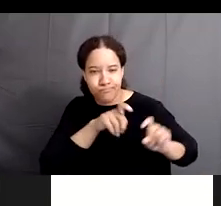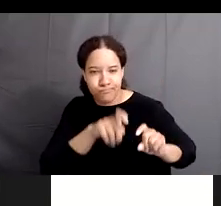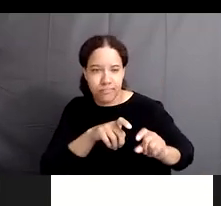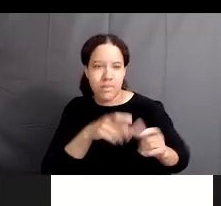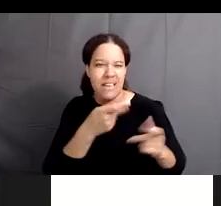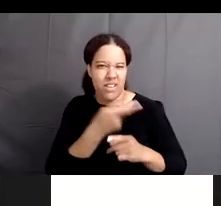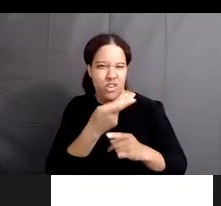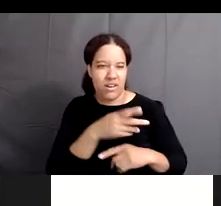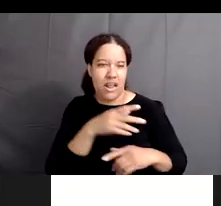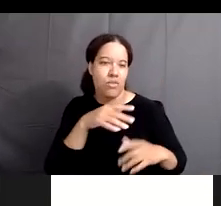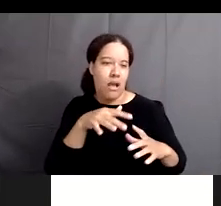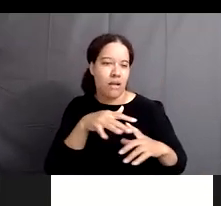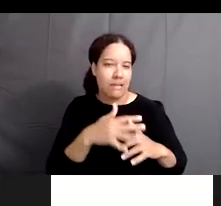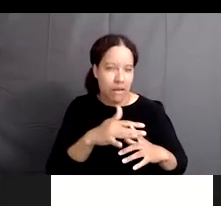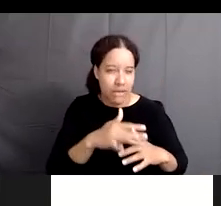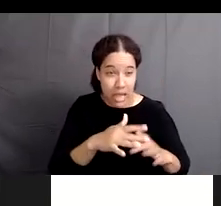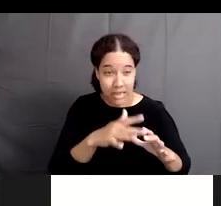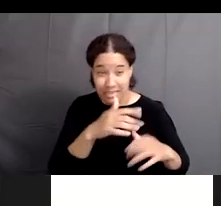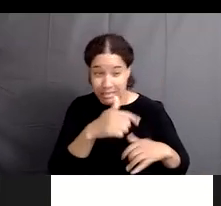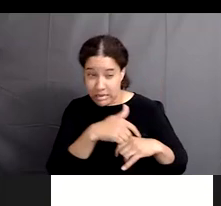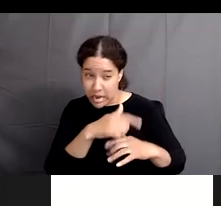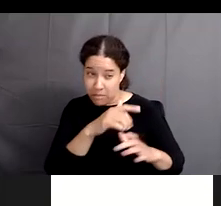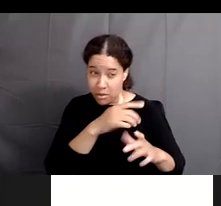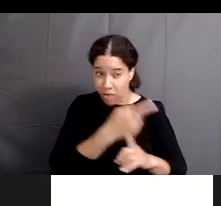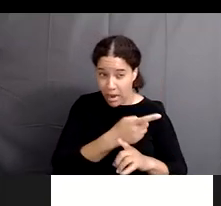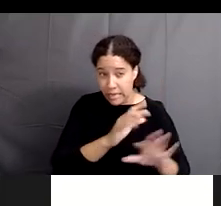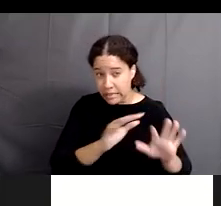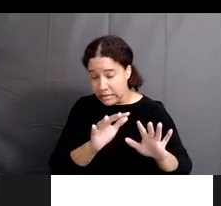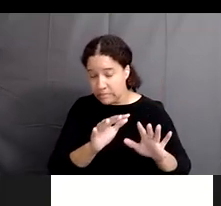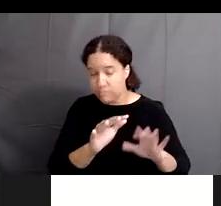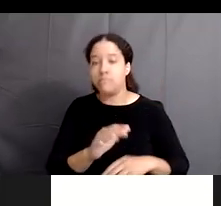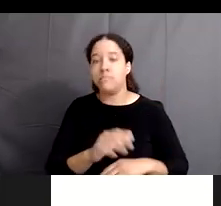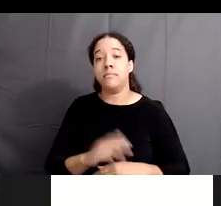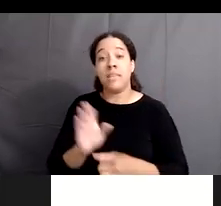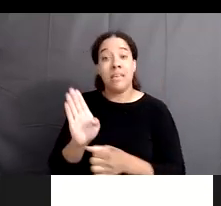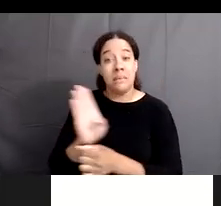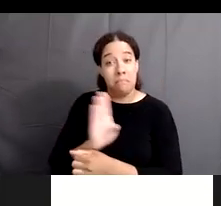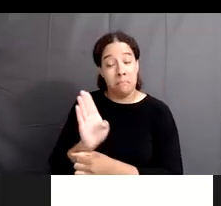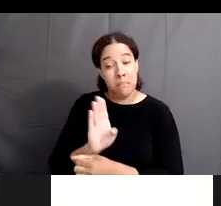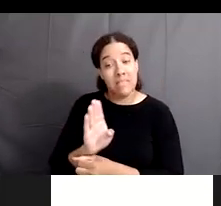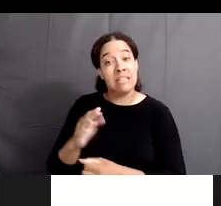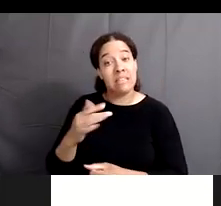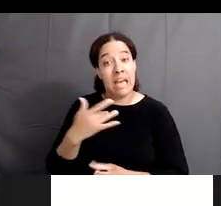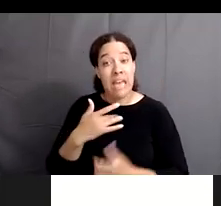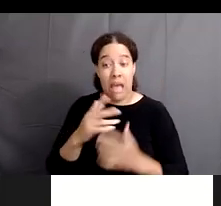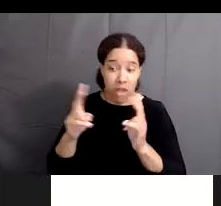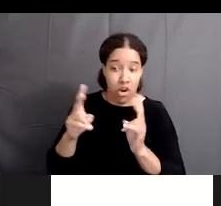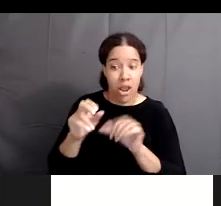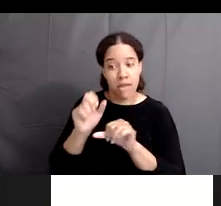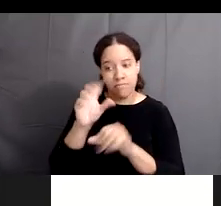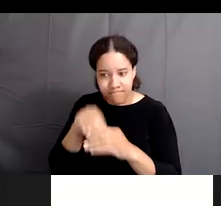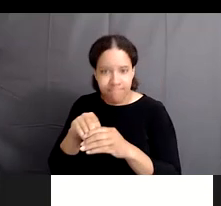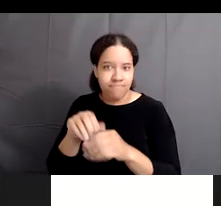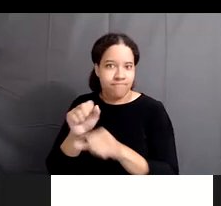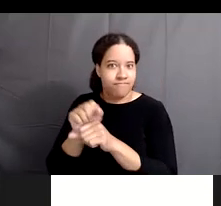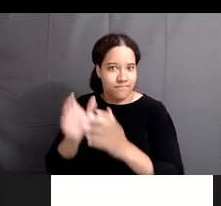and the climate is right. Businesses that tend to have a really active, engaged workforce, which is another reason why